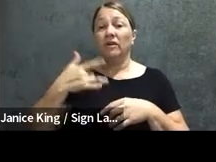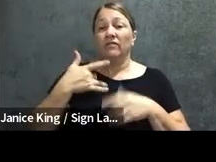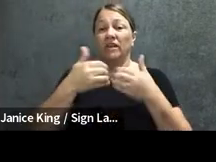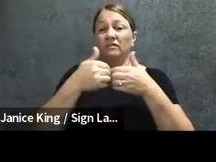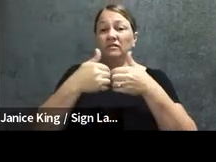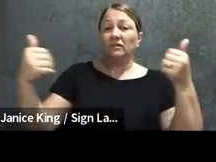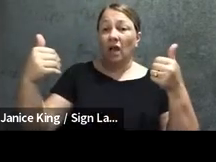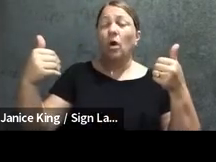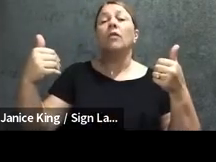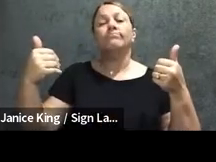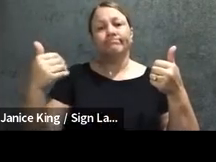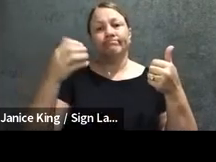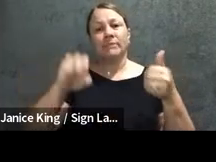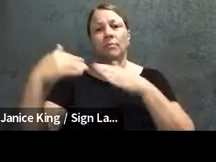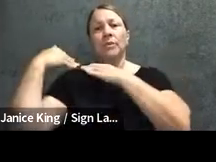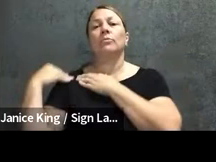the ADA.